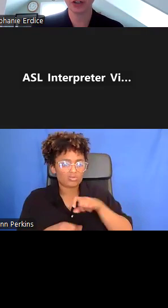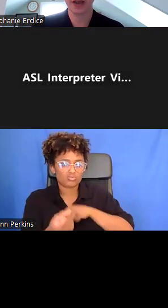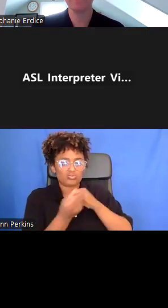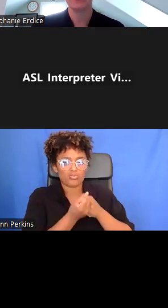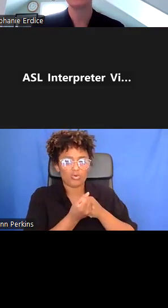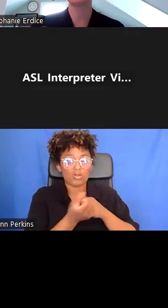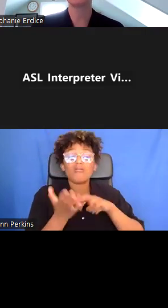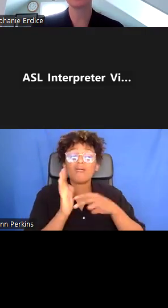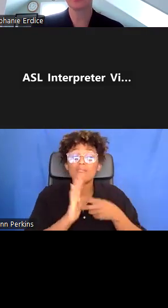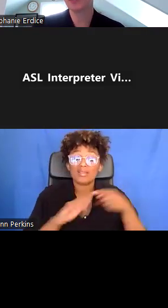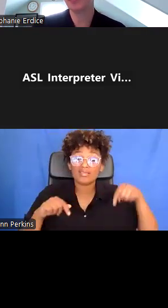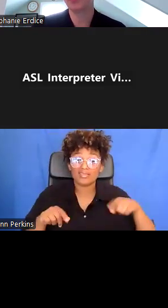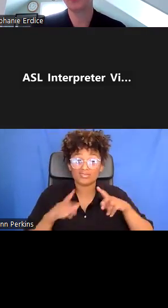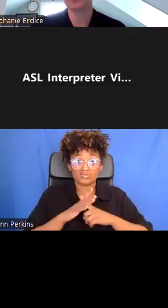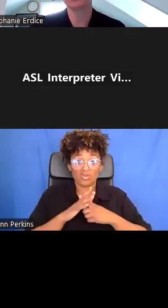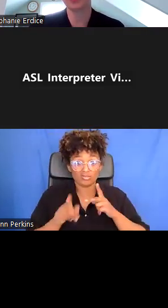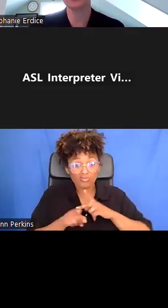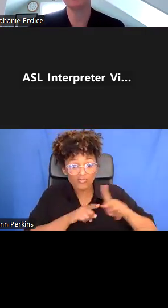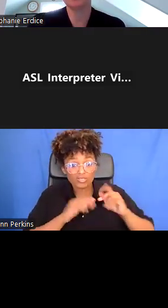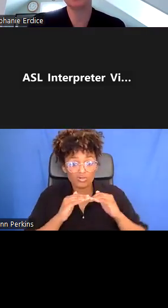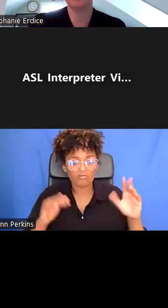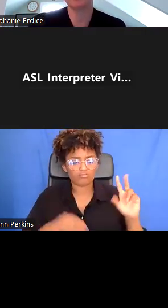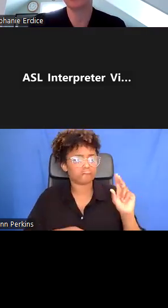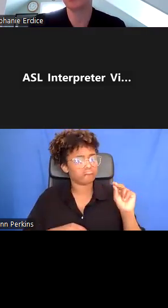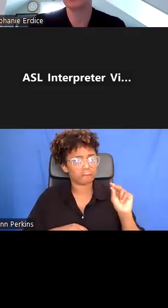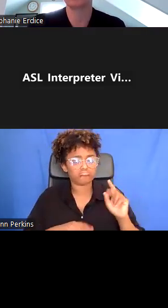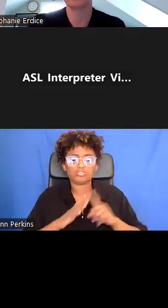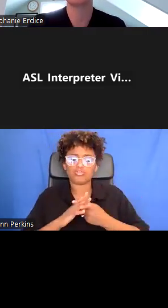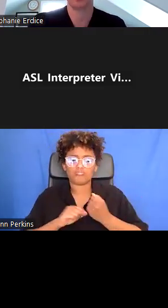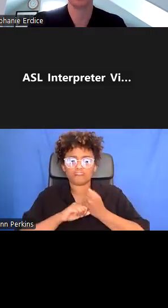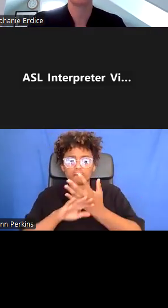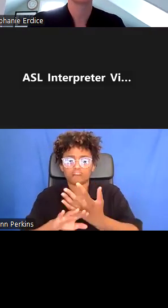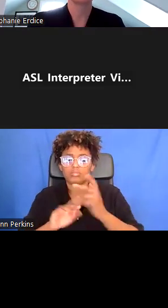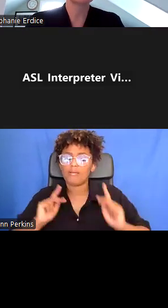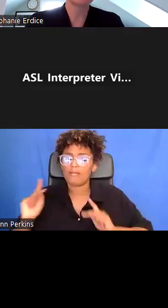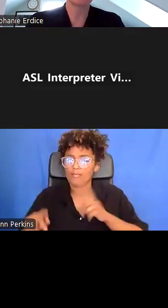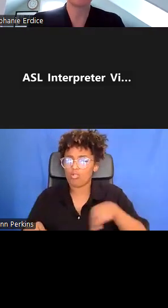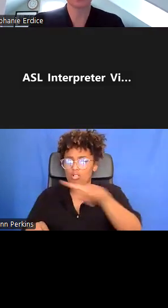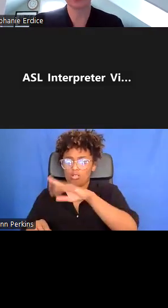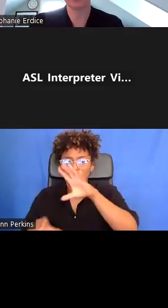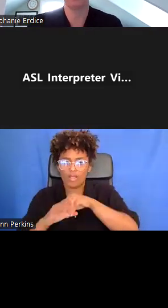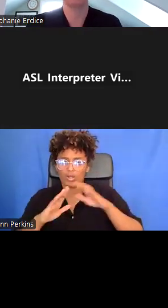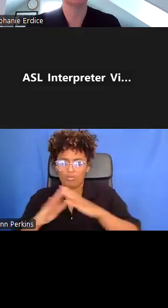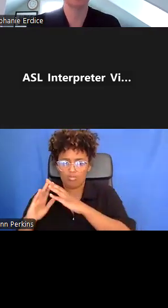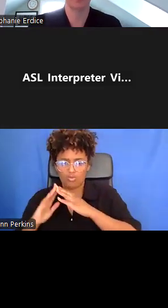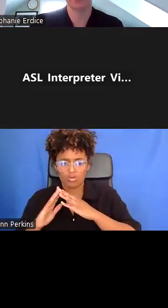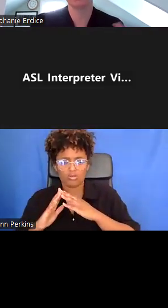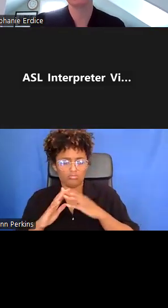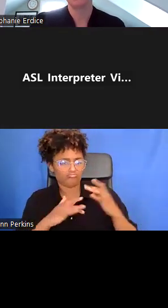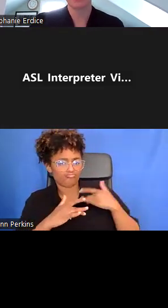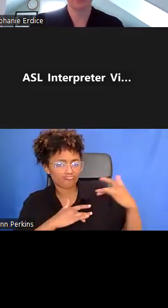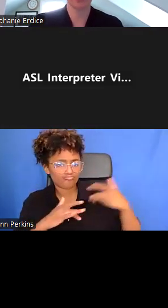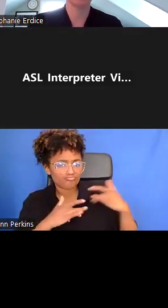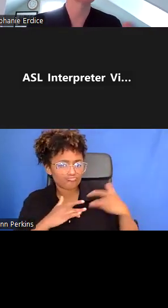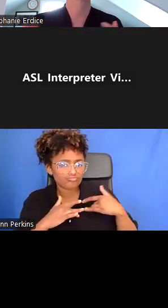of profession. It started because people in the community were concerned. And then they got professionals involved,